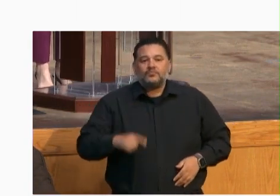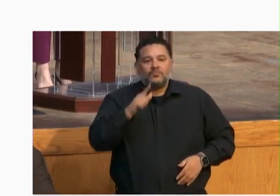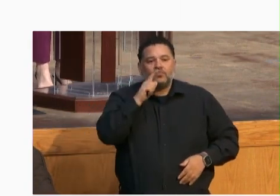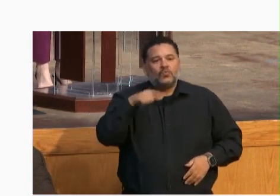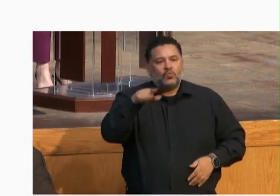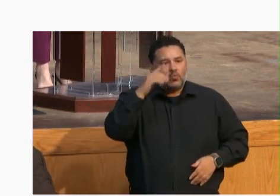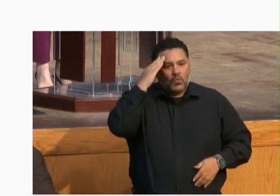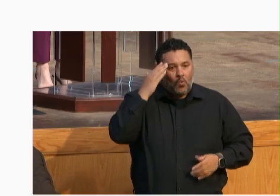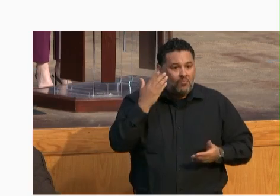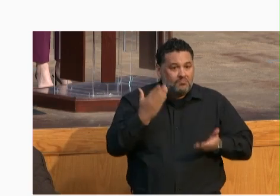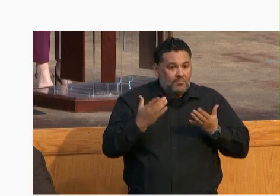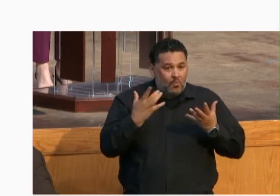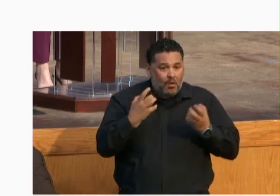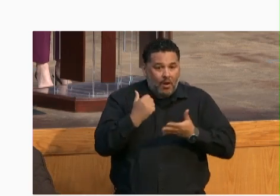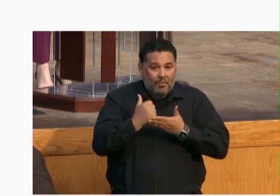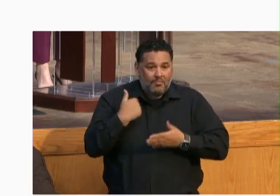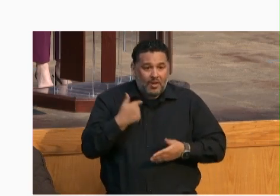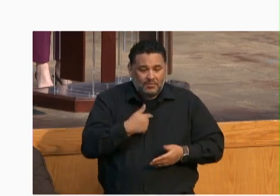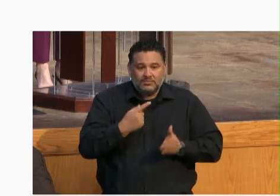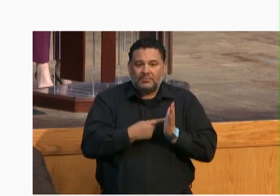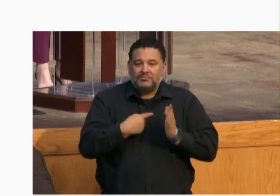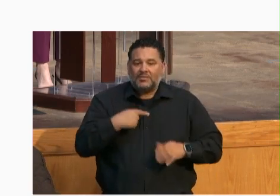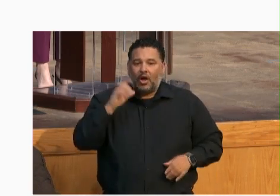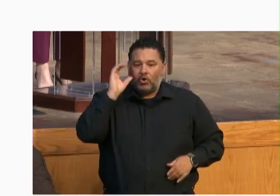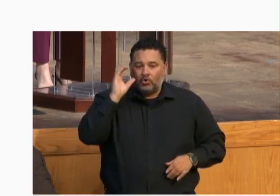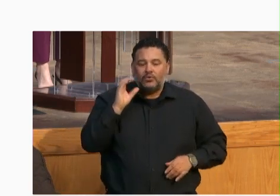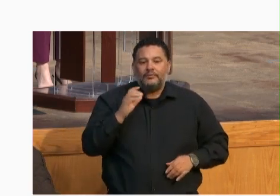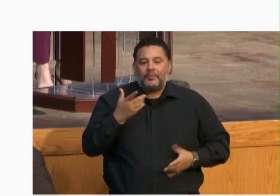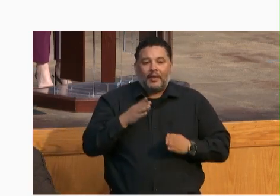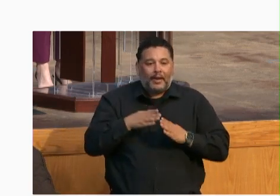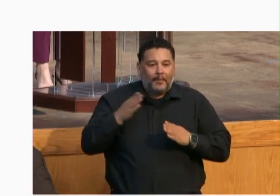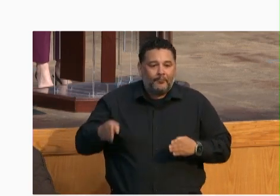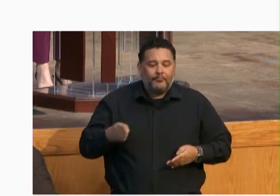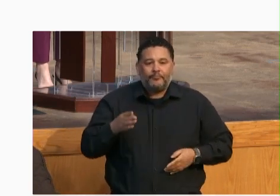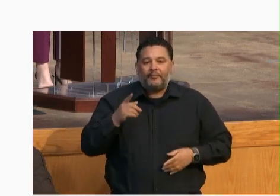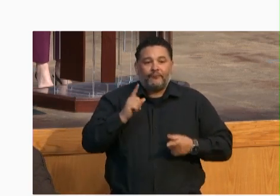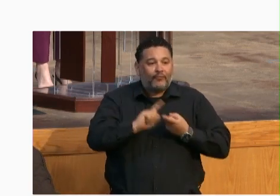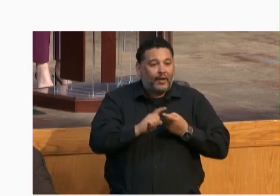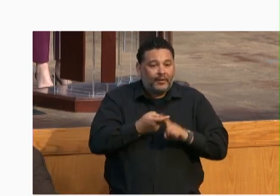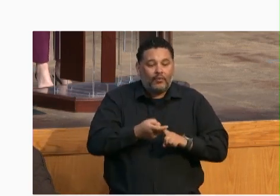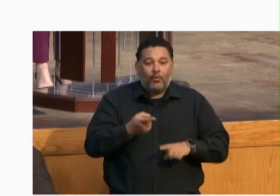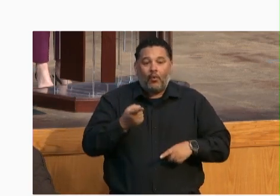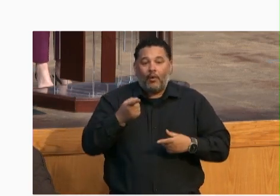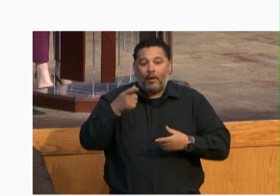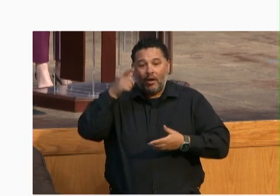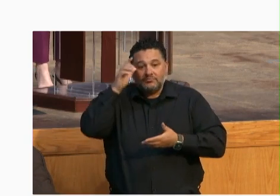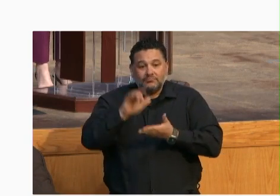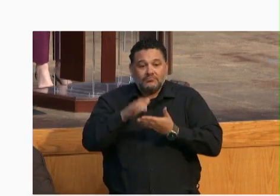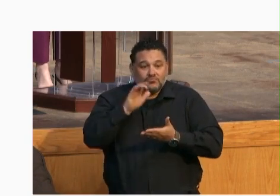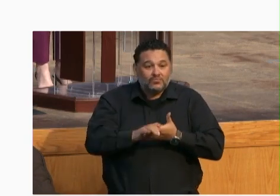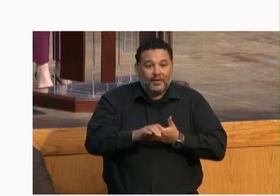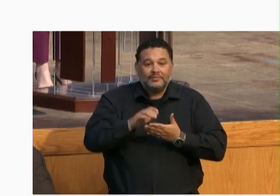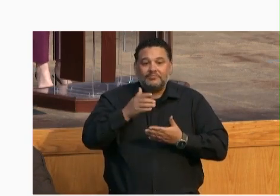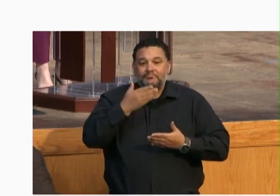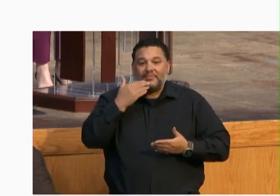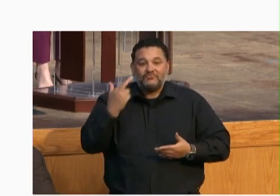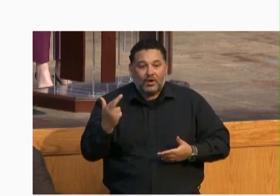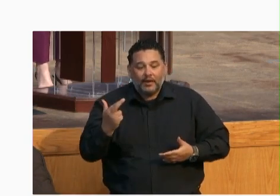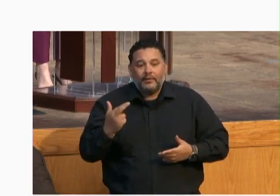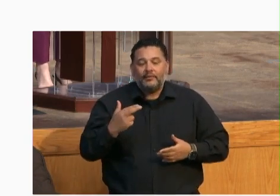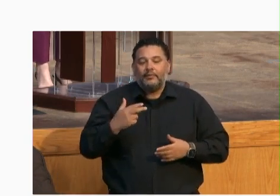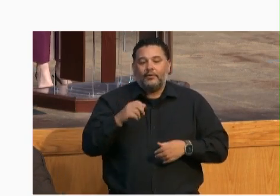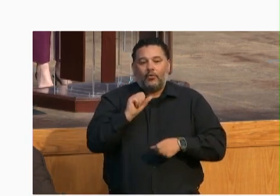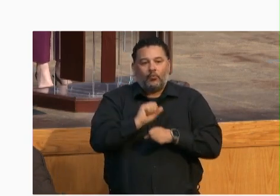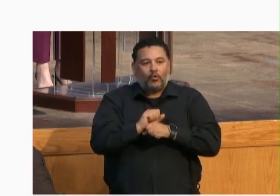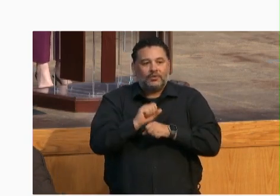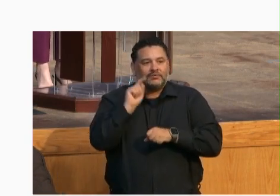want to help us? Sometimes I hear that you have a neighbor or a friend or your spouse's best buddy is somebody that works at one of